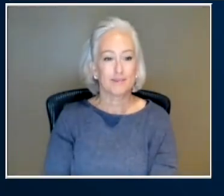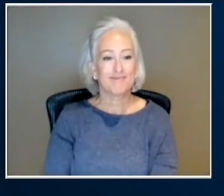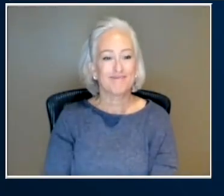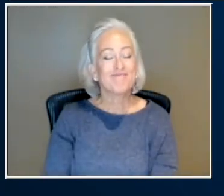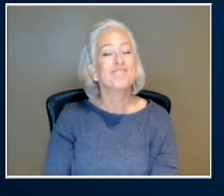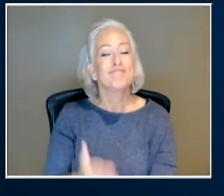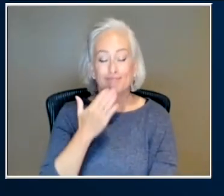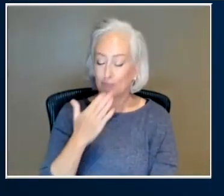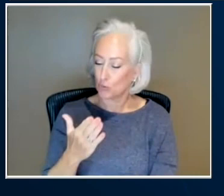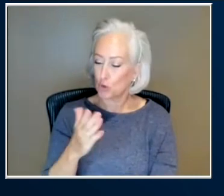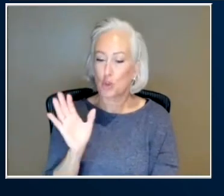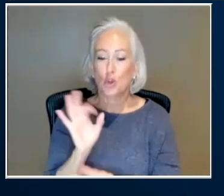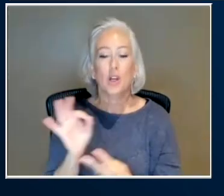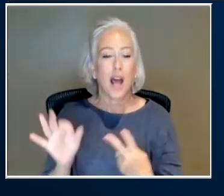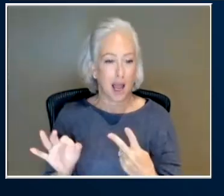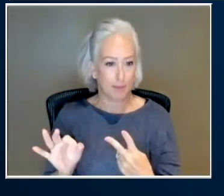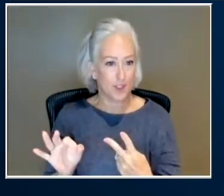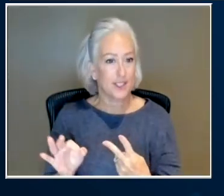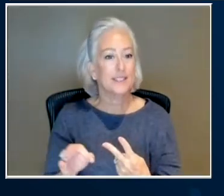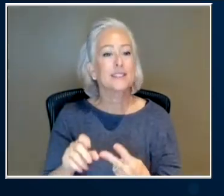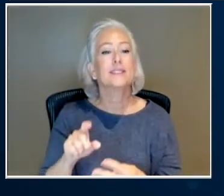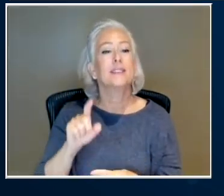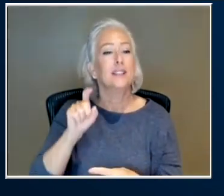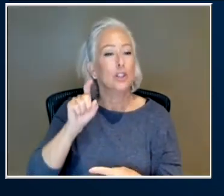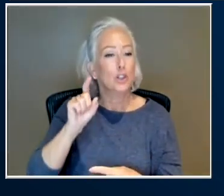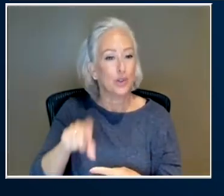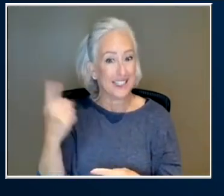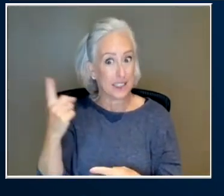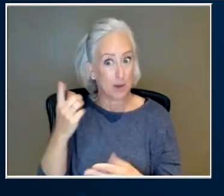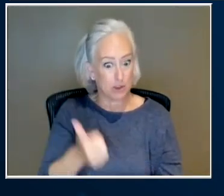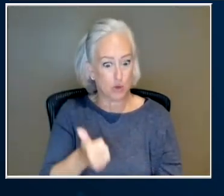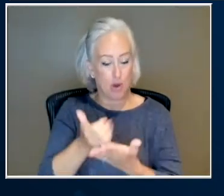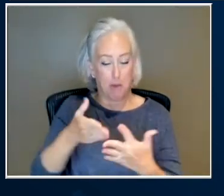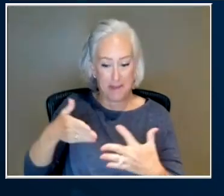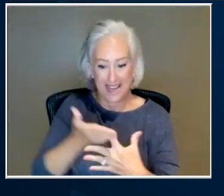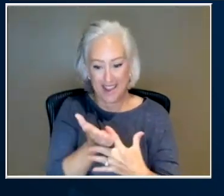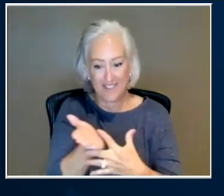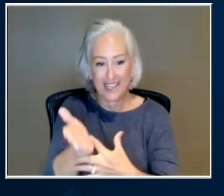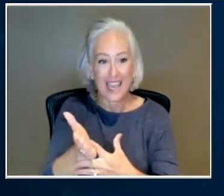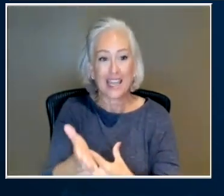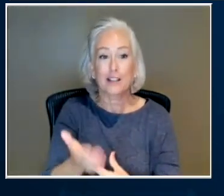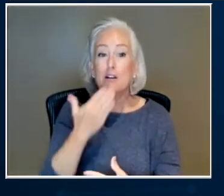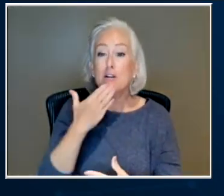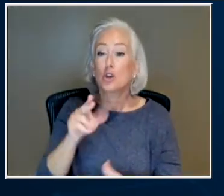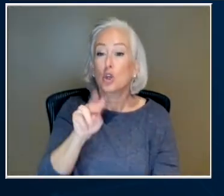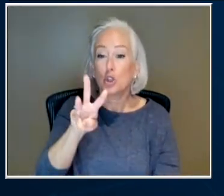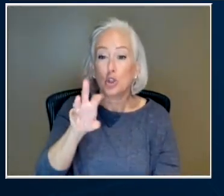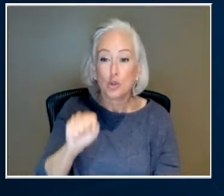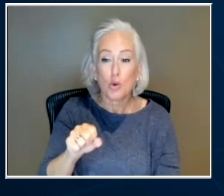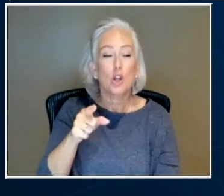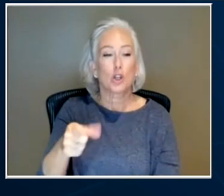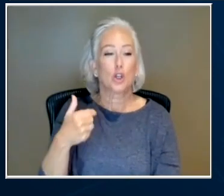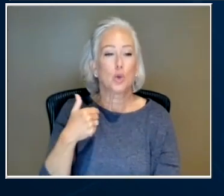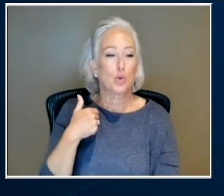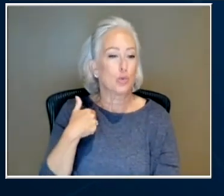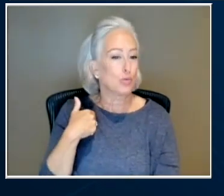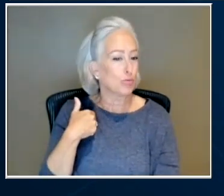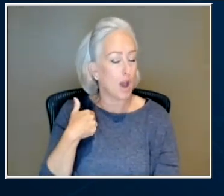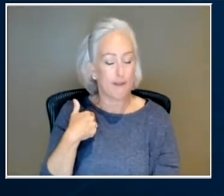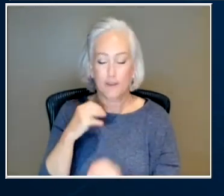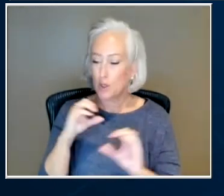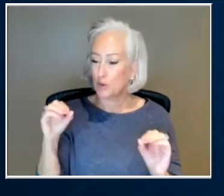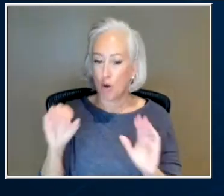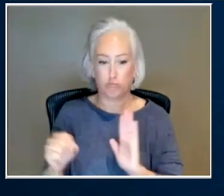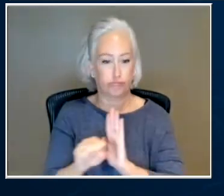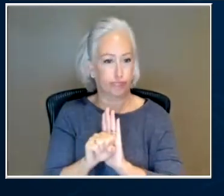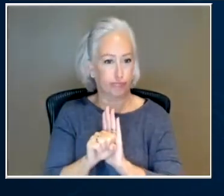need someone right to navigate all of that. And the good news is, Gary, you're in remission, but I want to go back just a bit, because you got your PSA levels checked starting at age 50.